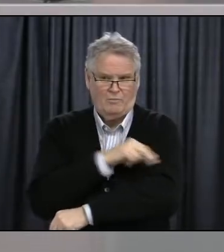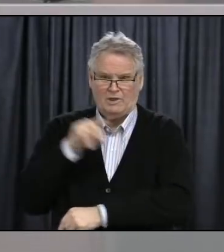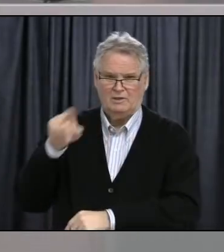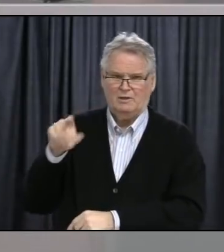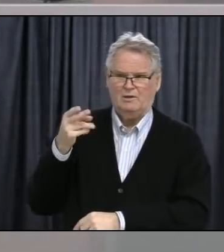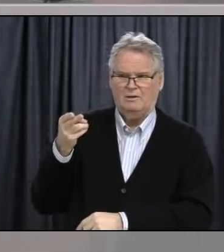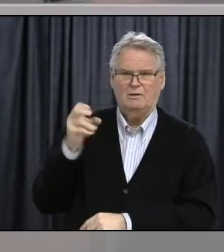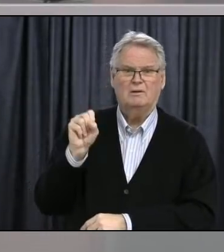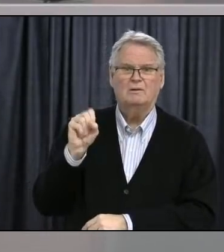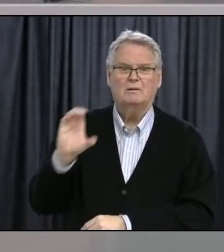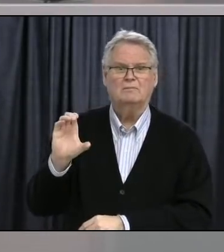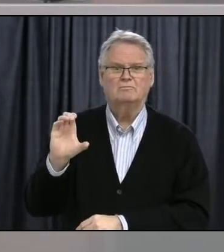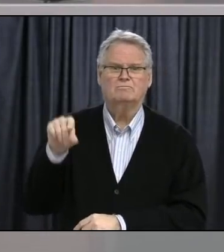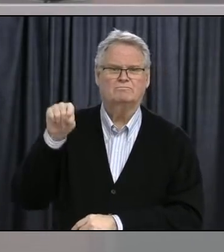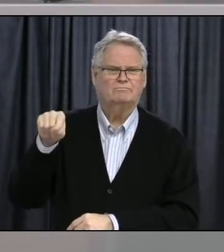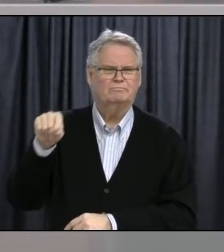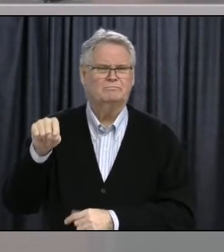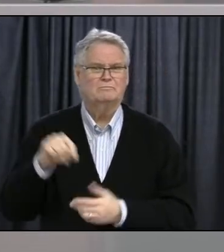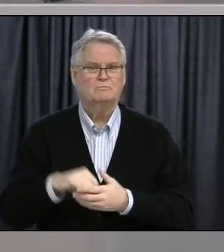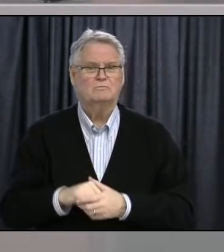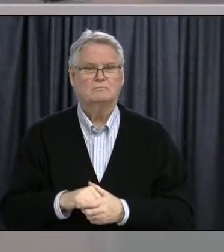ballpark. So